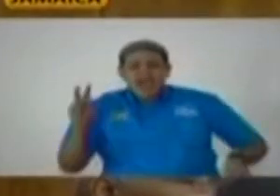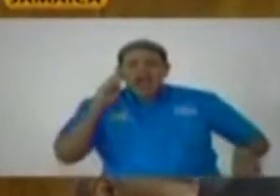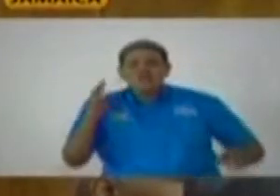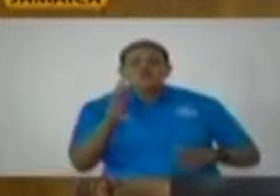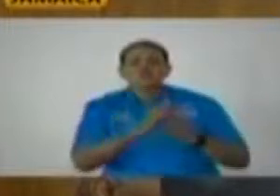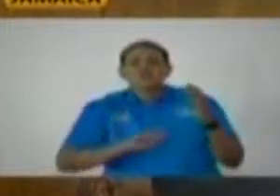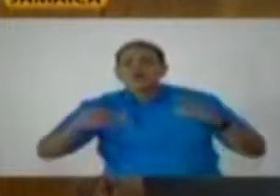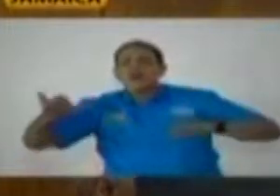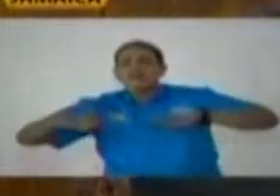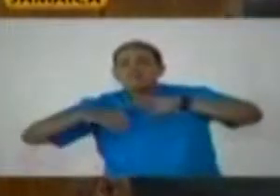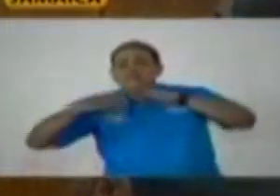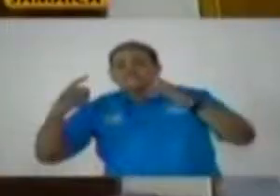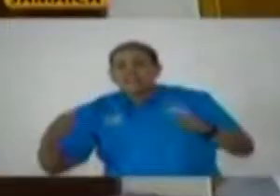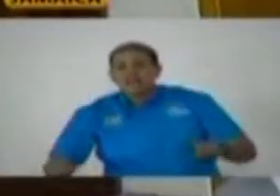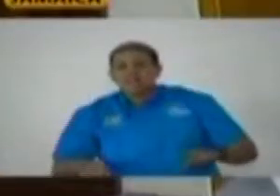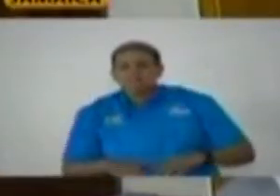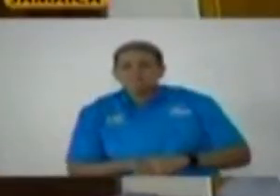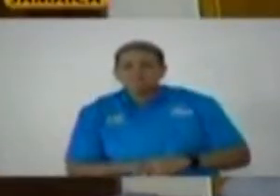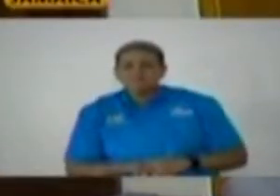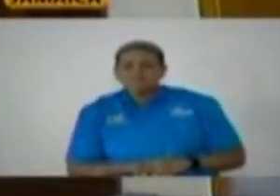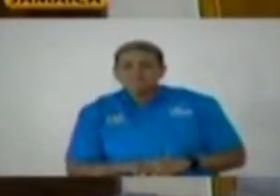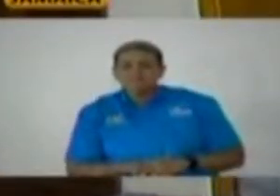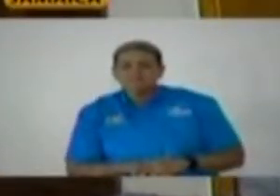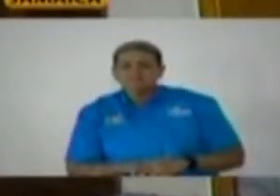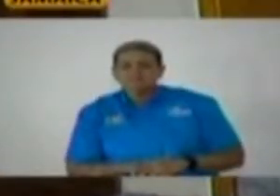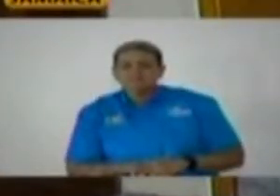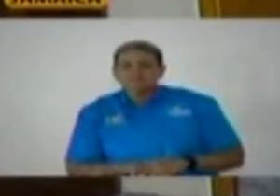other items,